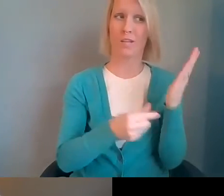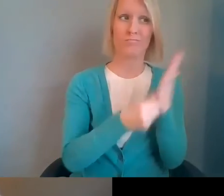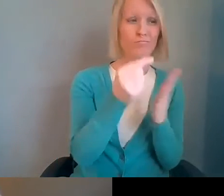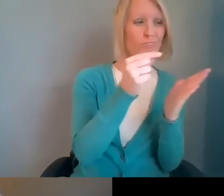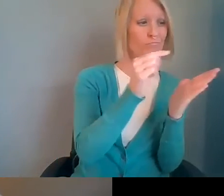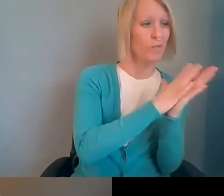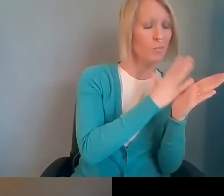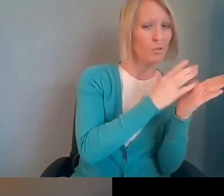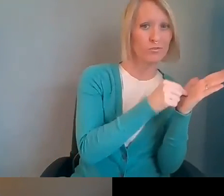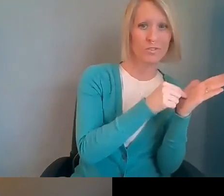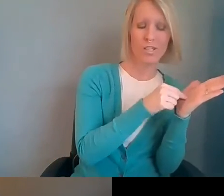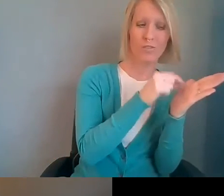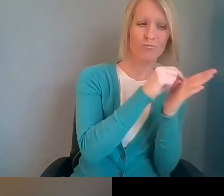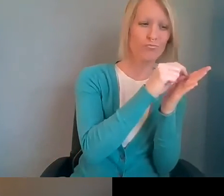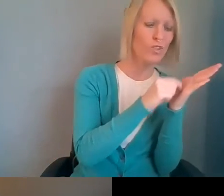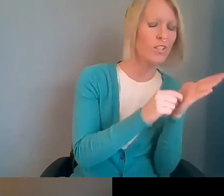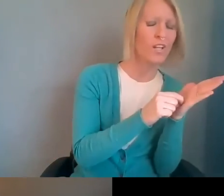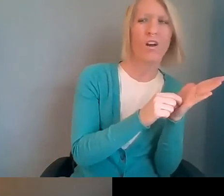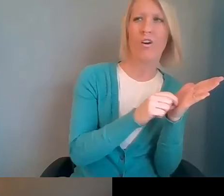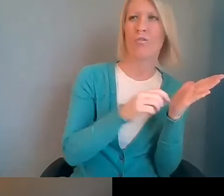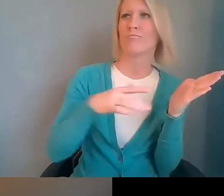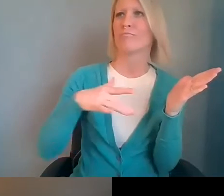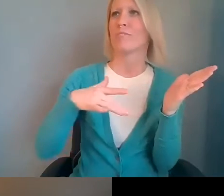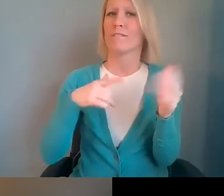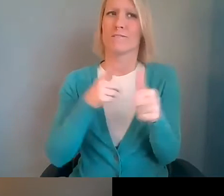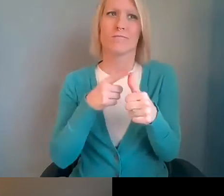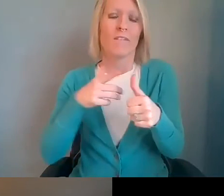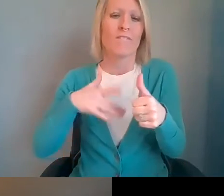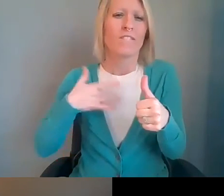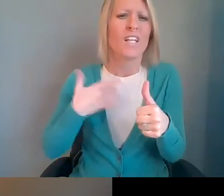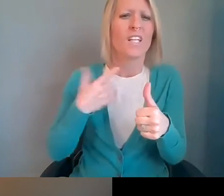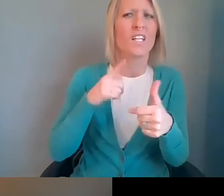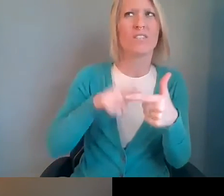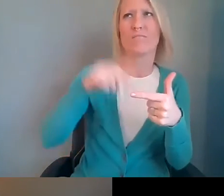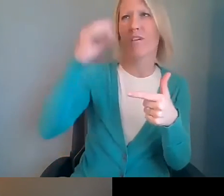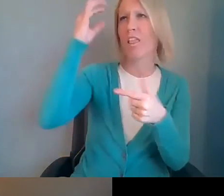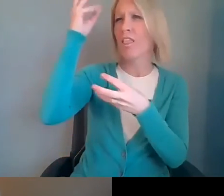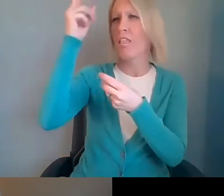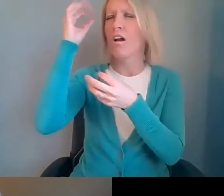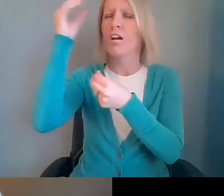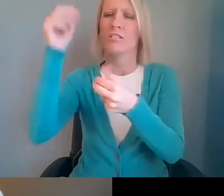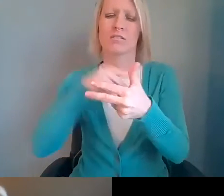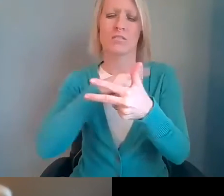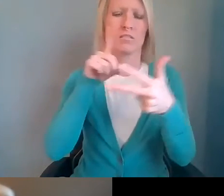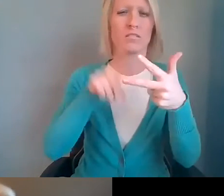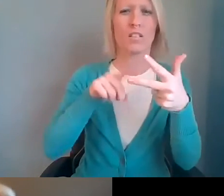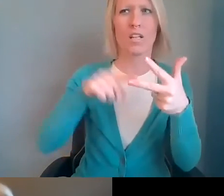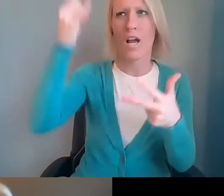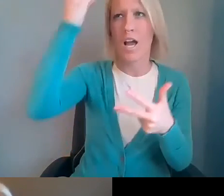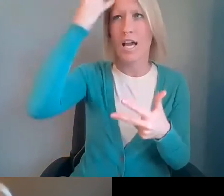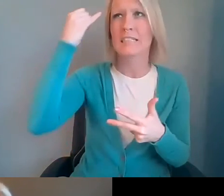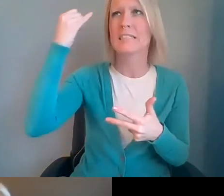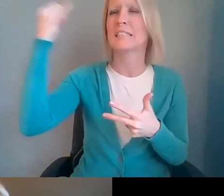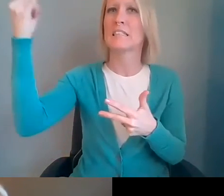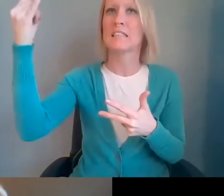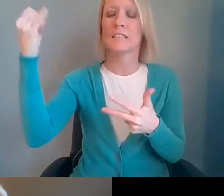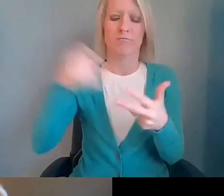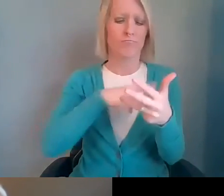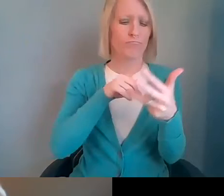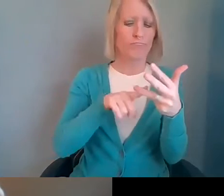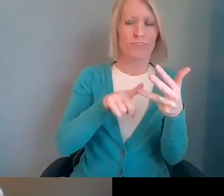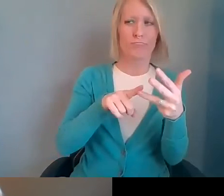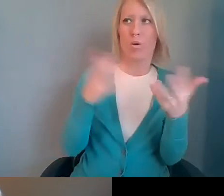feelings, thoughts, ideas, what I see.